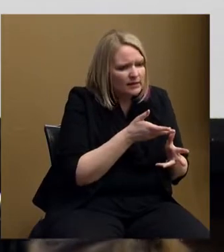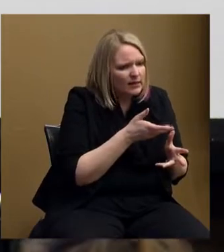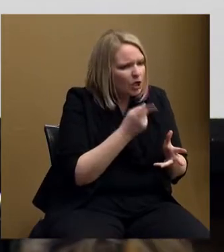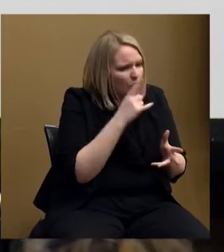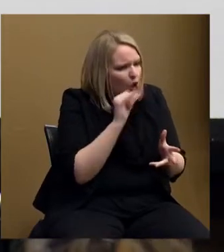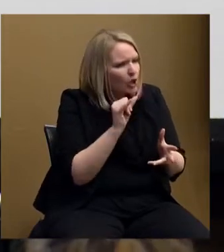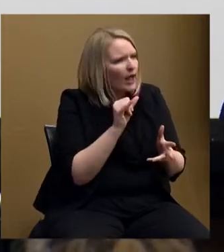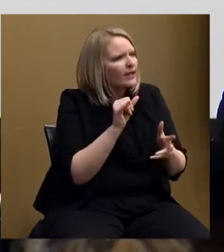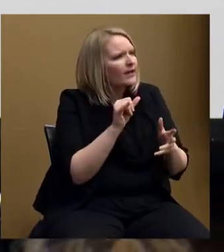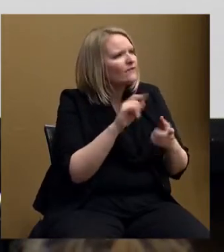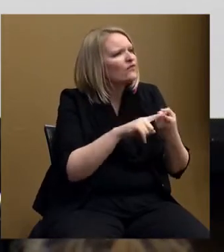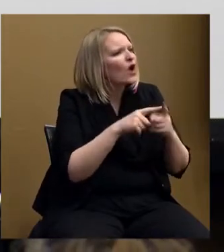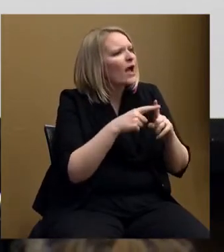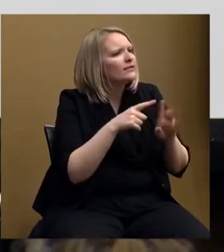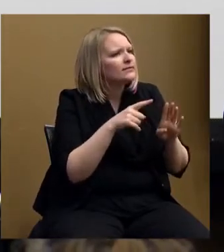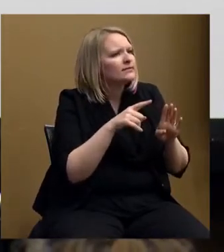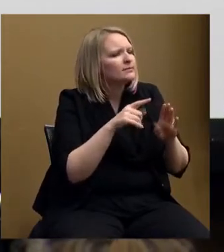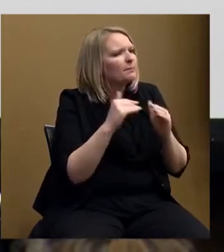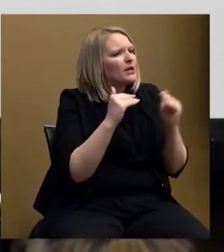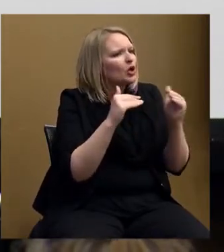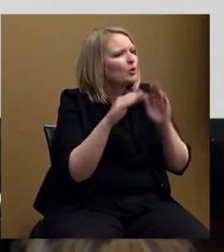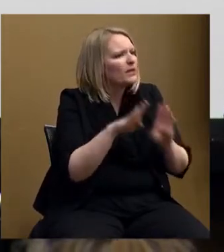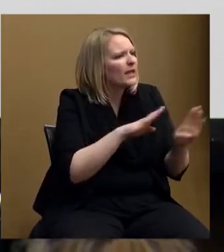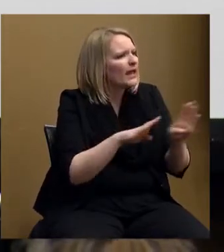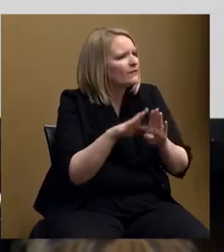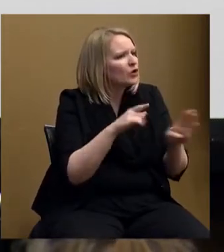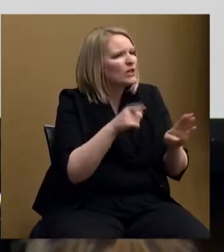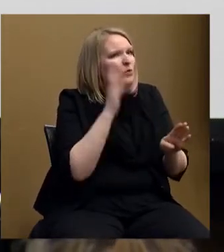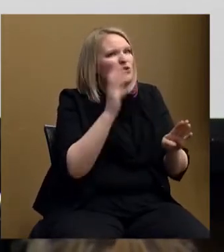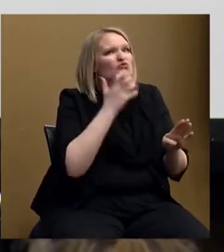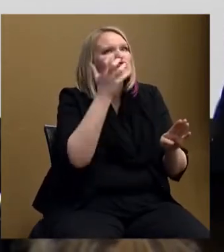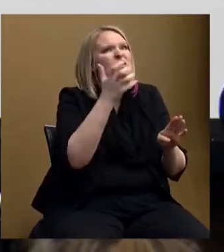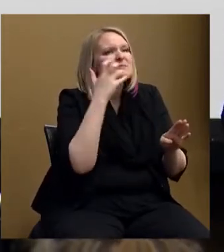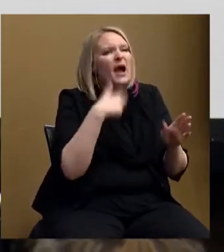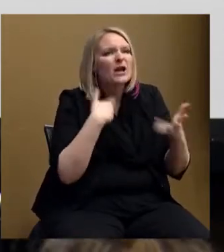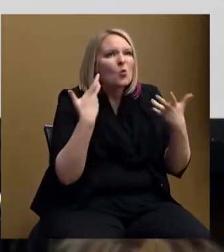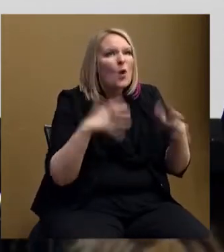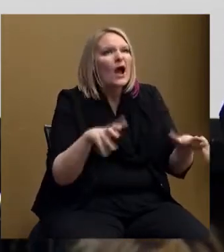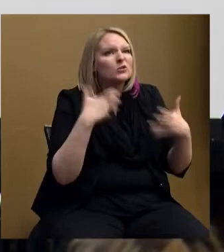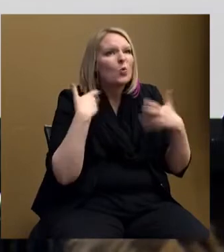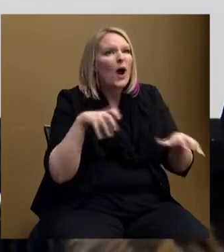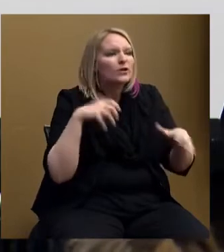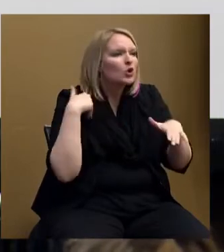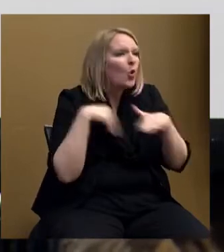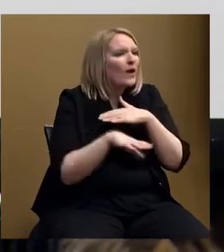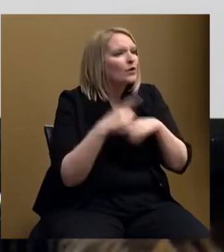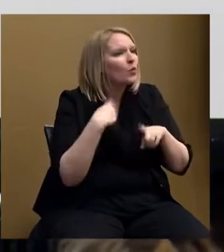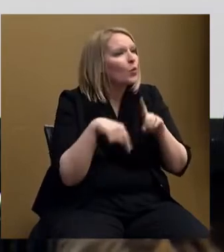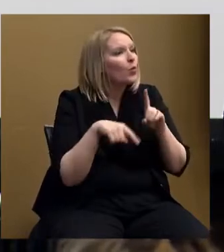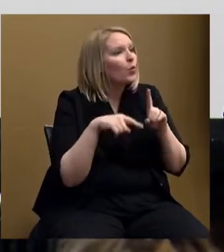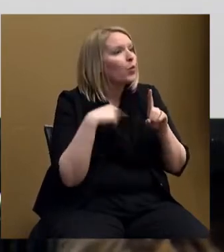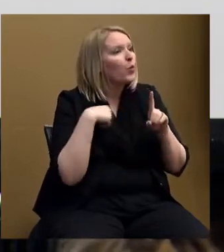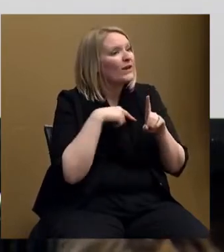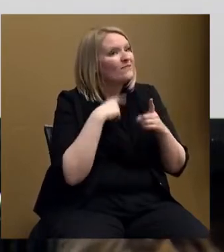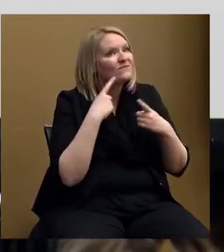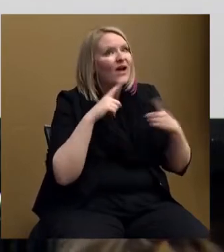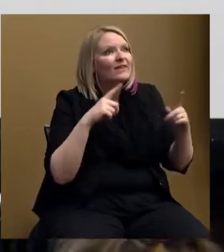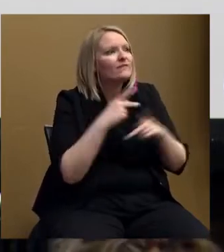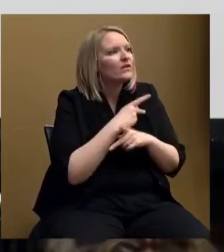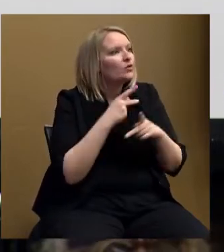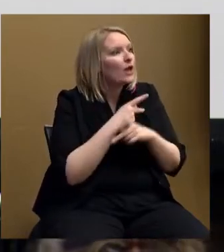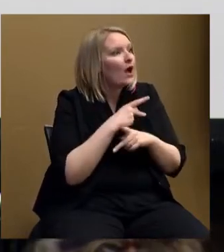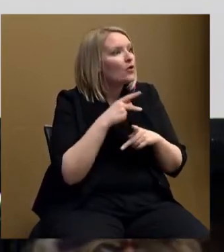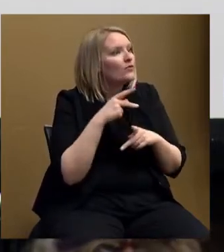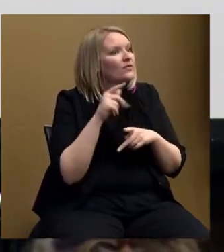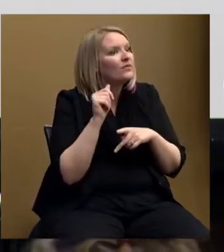pure behavior. He would literally yell not to go in there. And we finally figured it out, that it was the